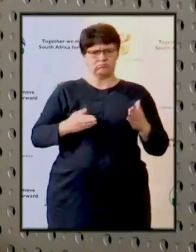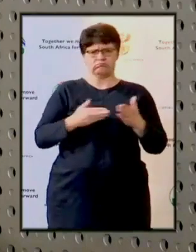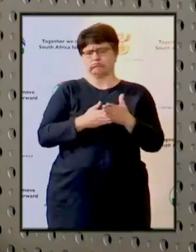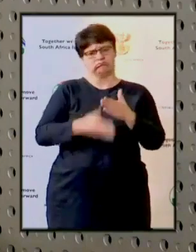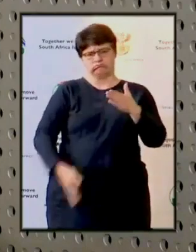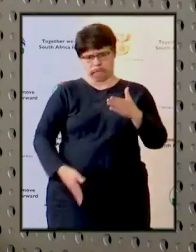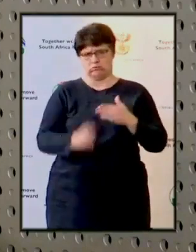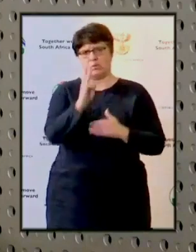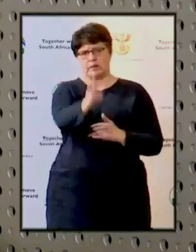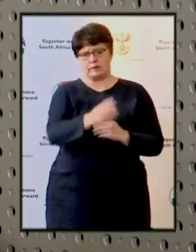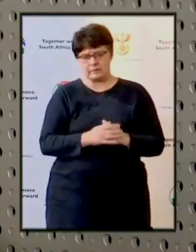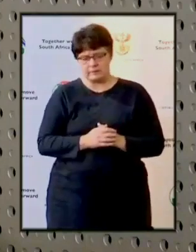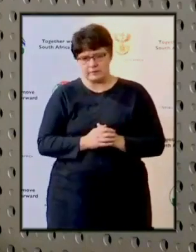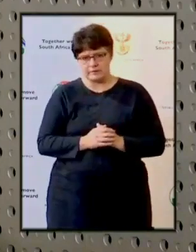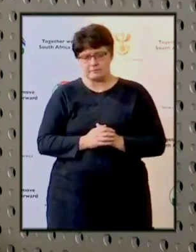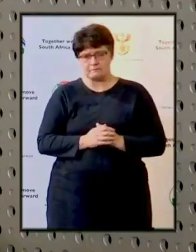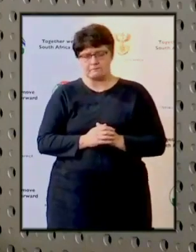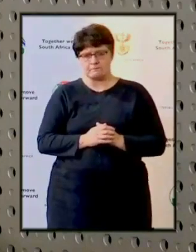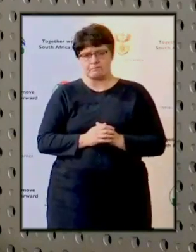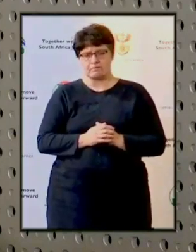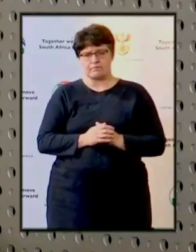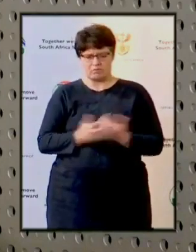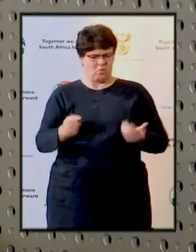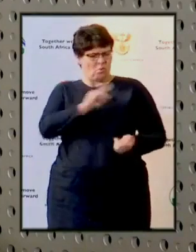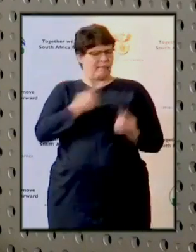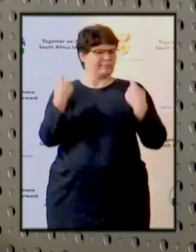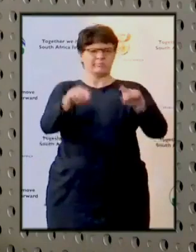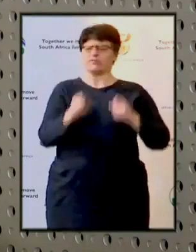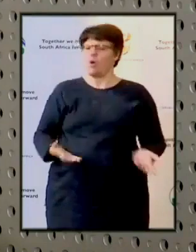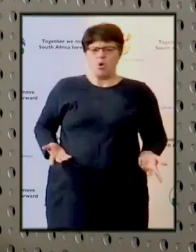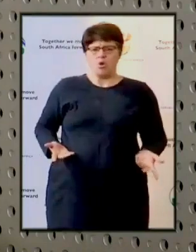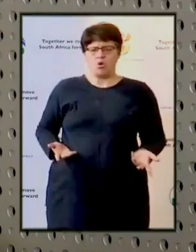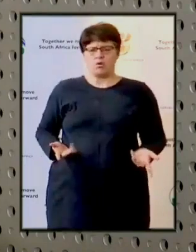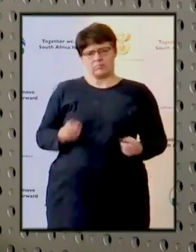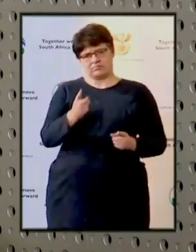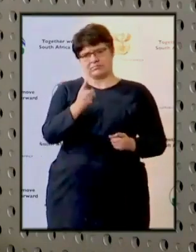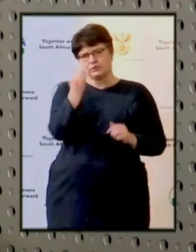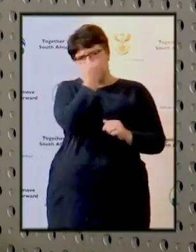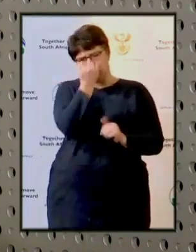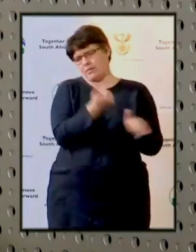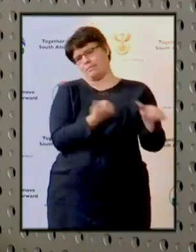to be there or no reason to be there, then you'll be turned back.